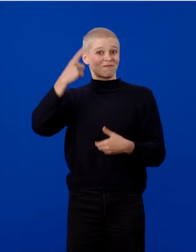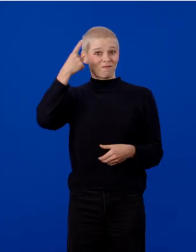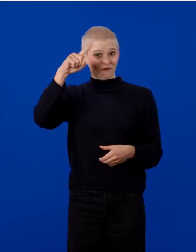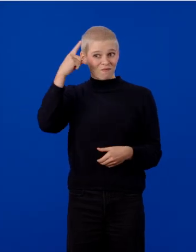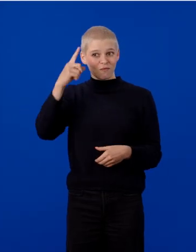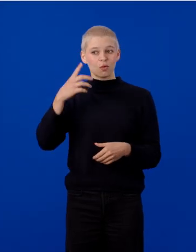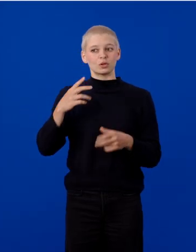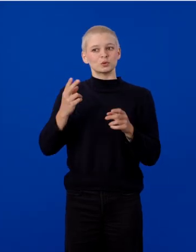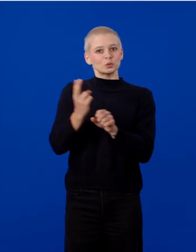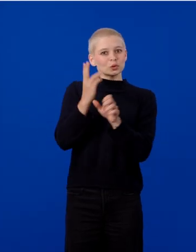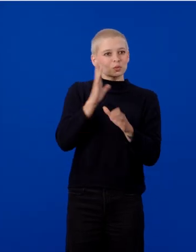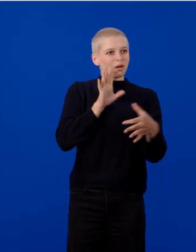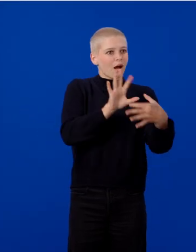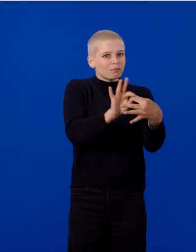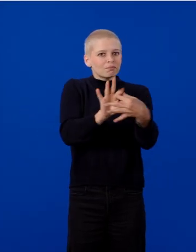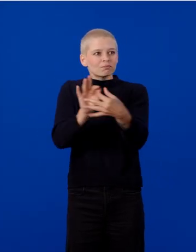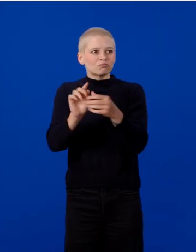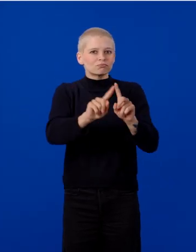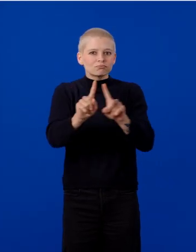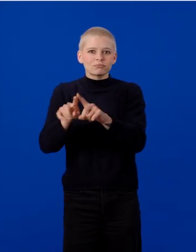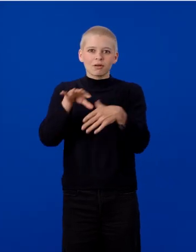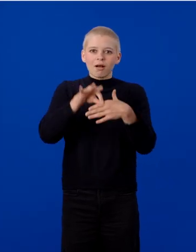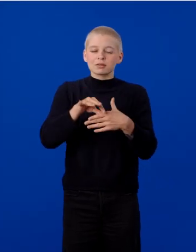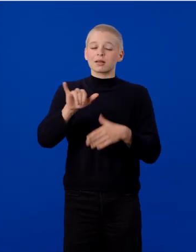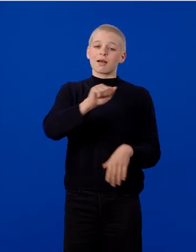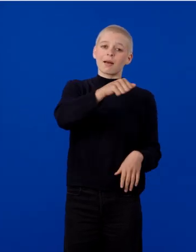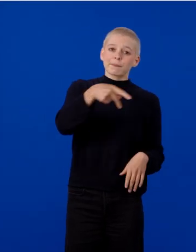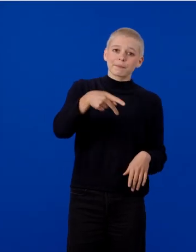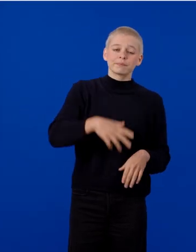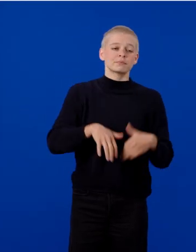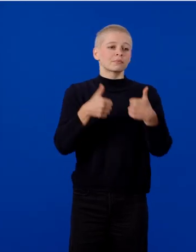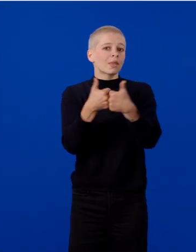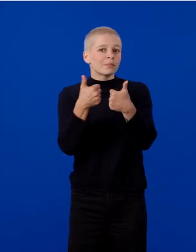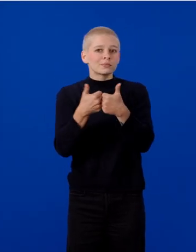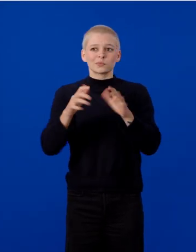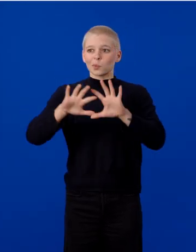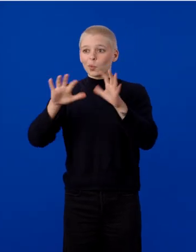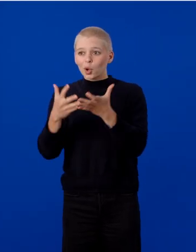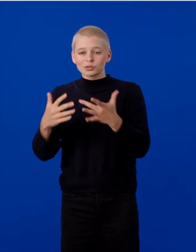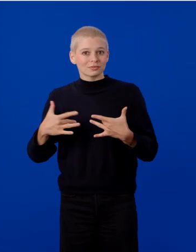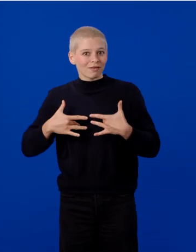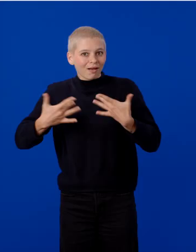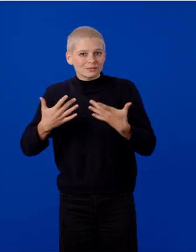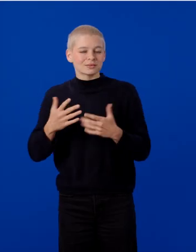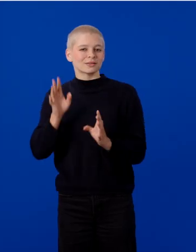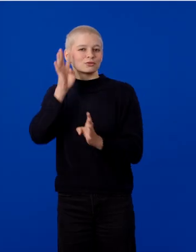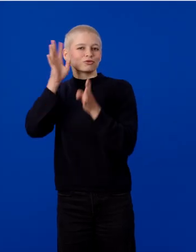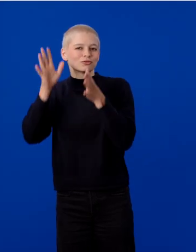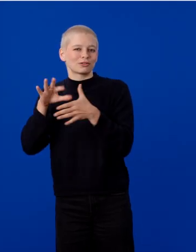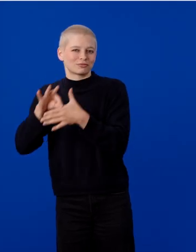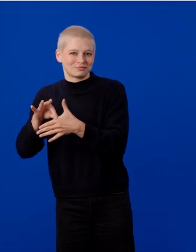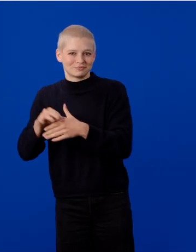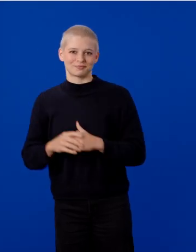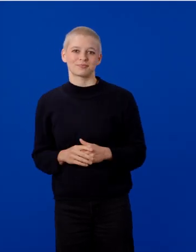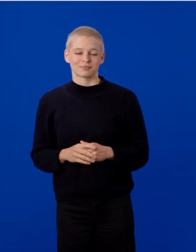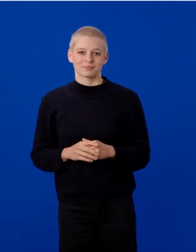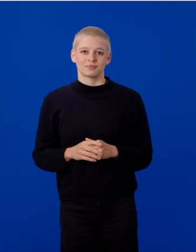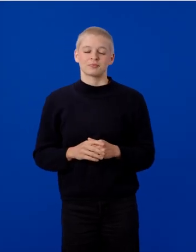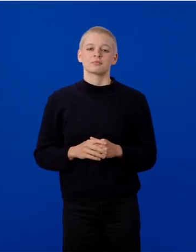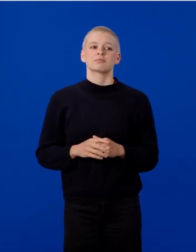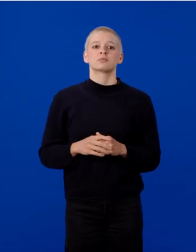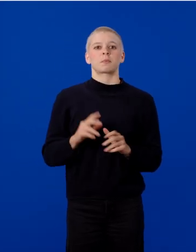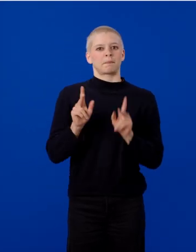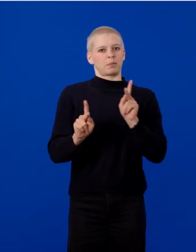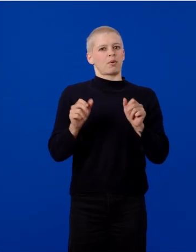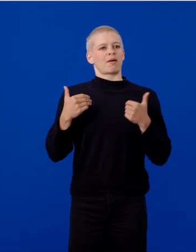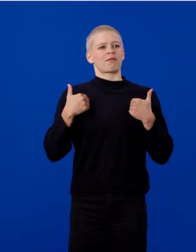with various content, including apps, games, worlds, events, and creator content, and give them a pulse on what's